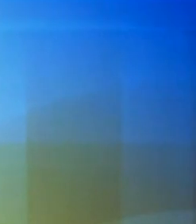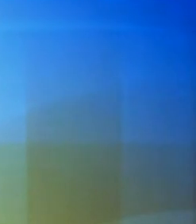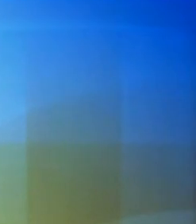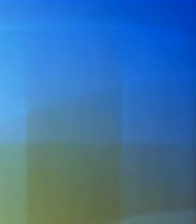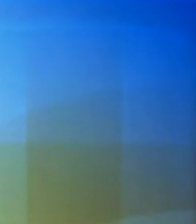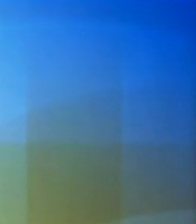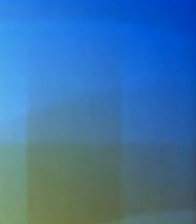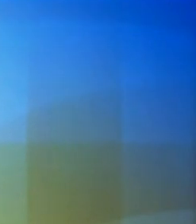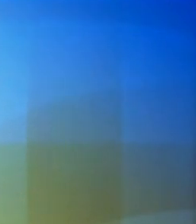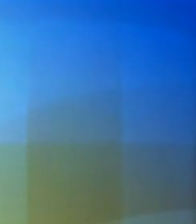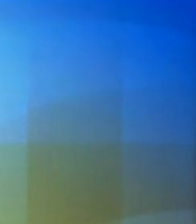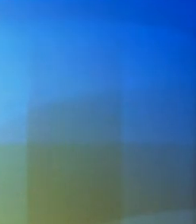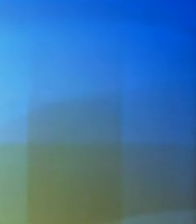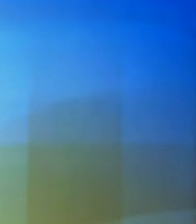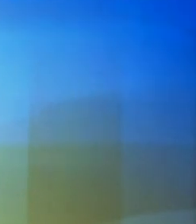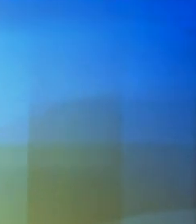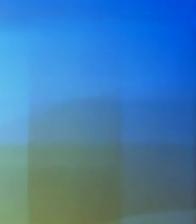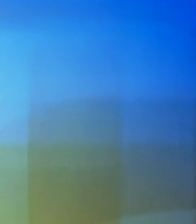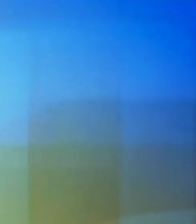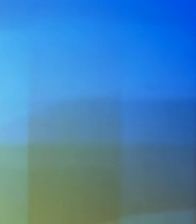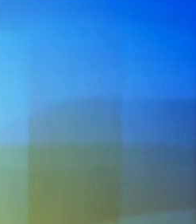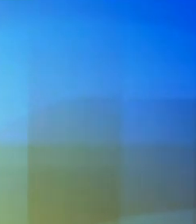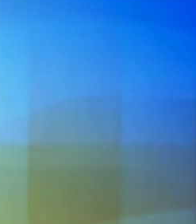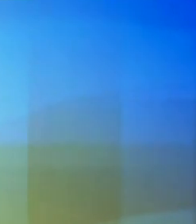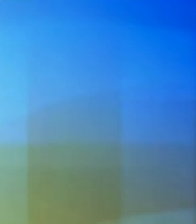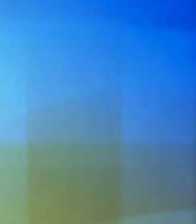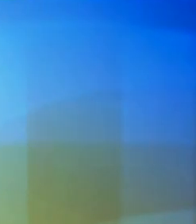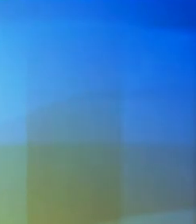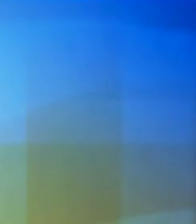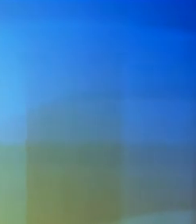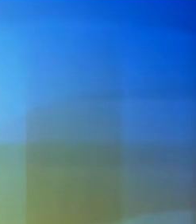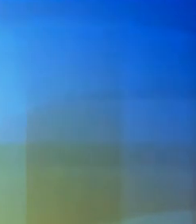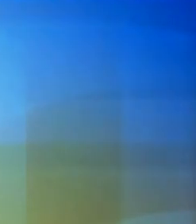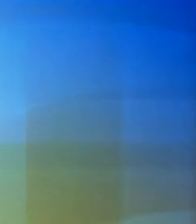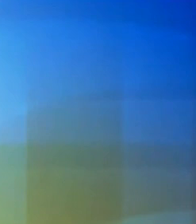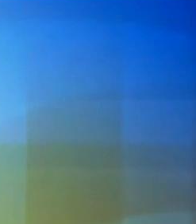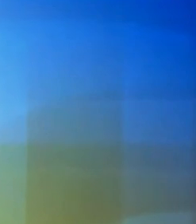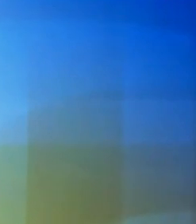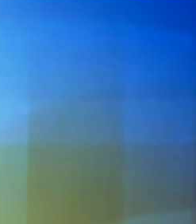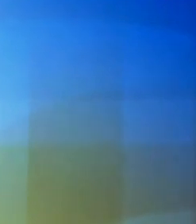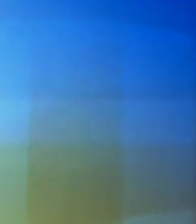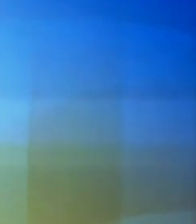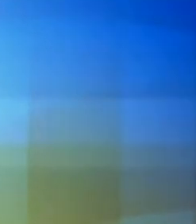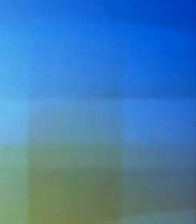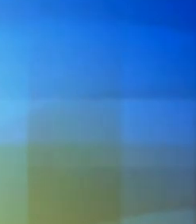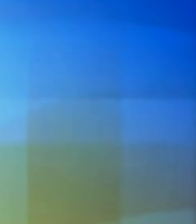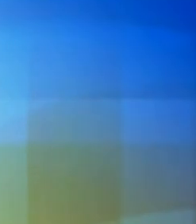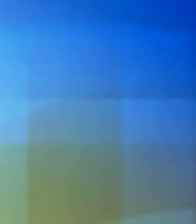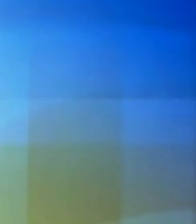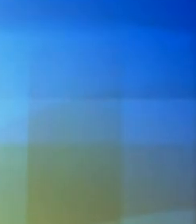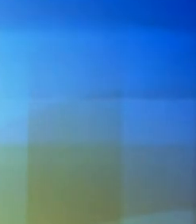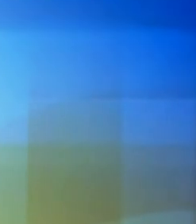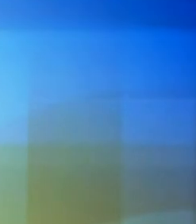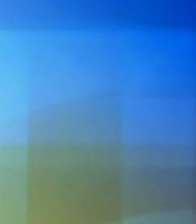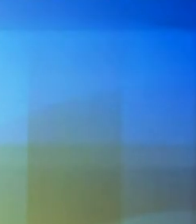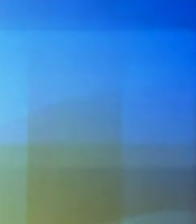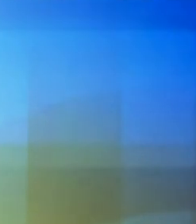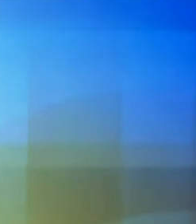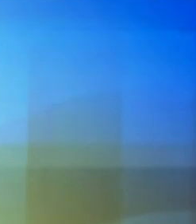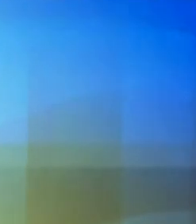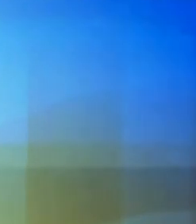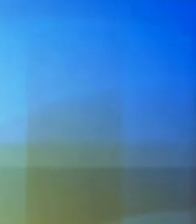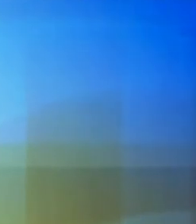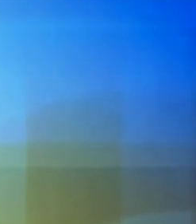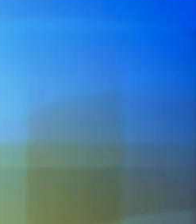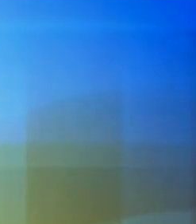to see the politics of this evolve over the last few weeks. There was a lot of unity in the very beginning, certainly,